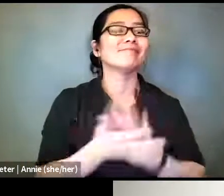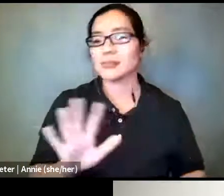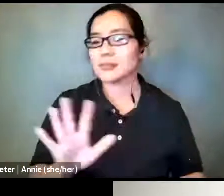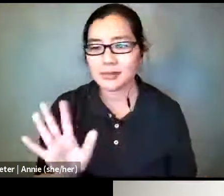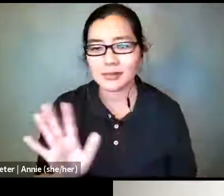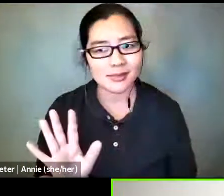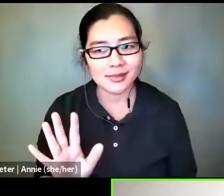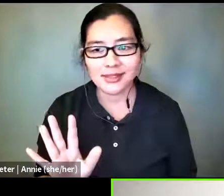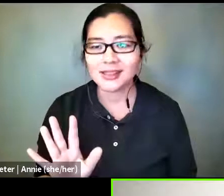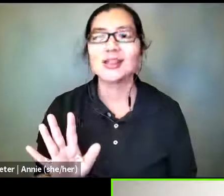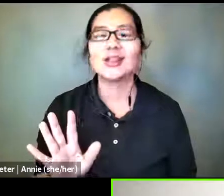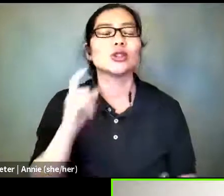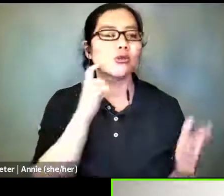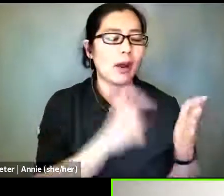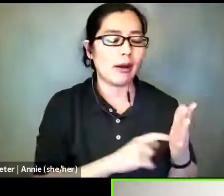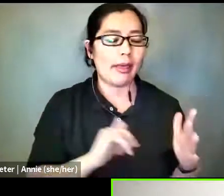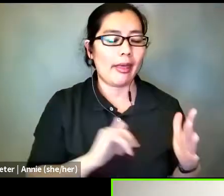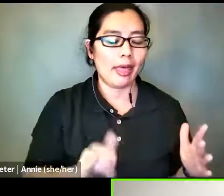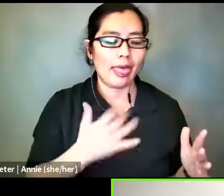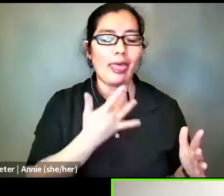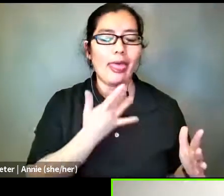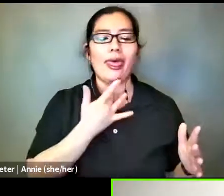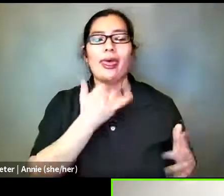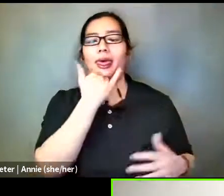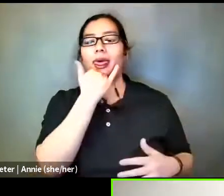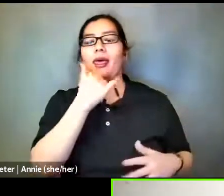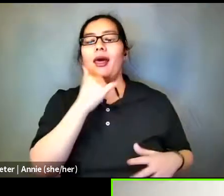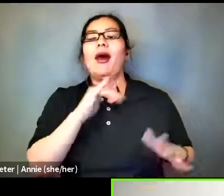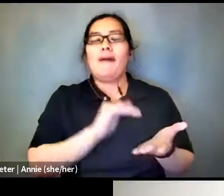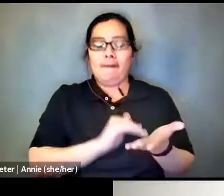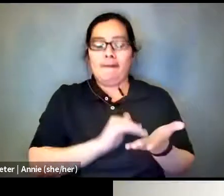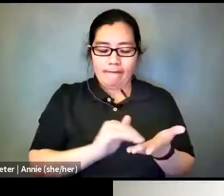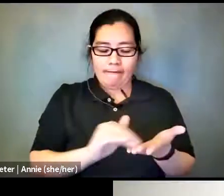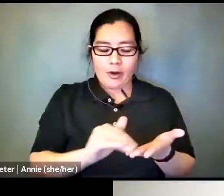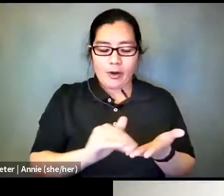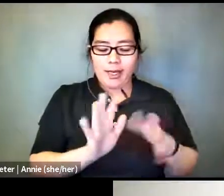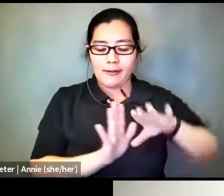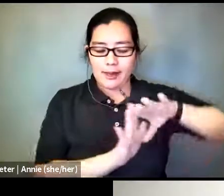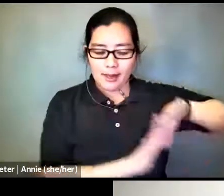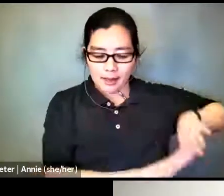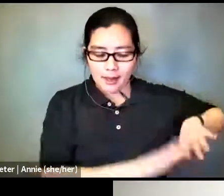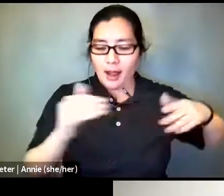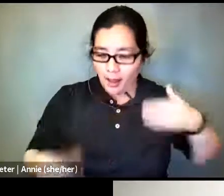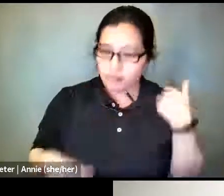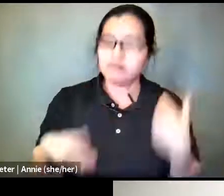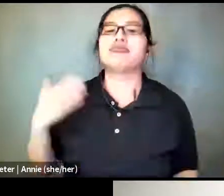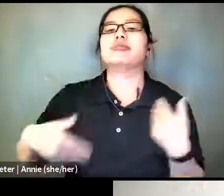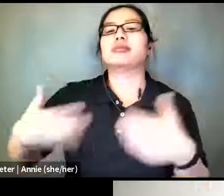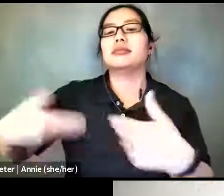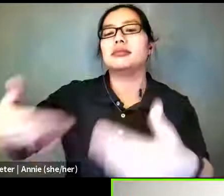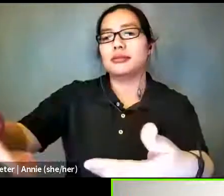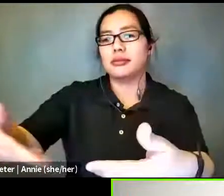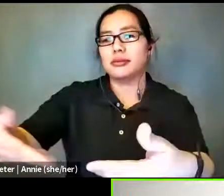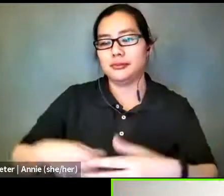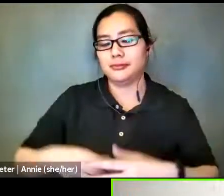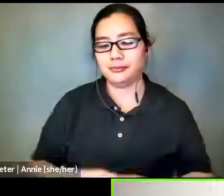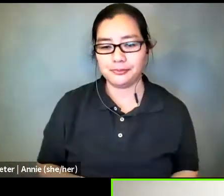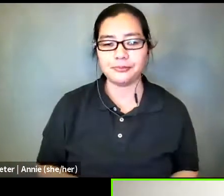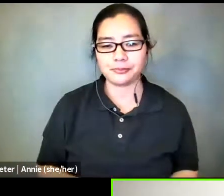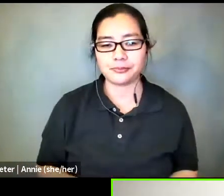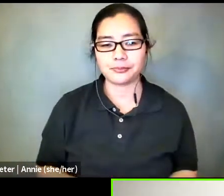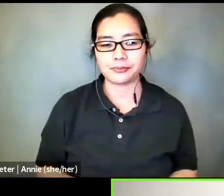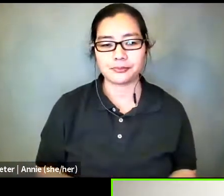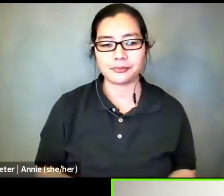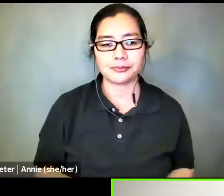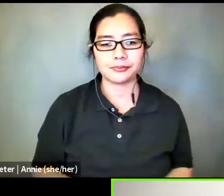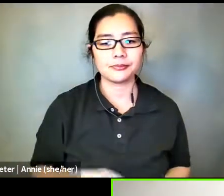forward, right? And so we can work to create change together. Yeah, because I do think I do